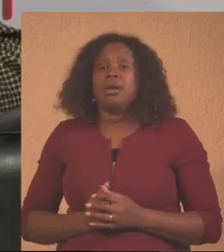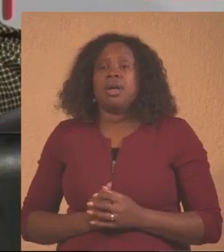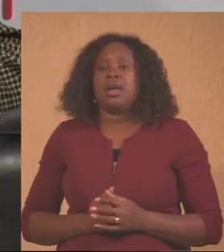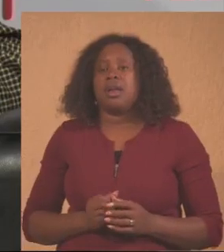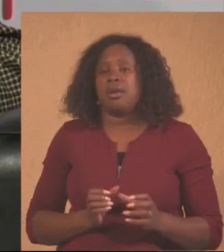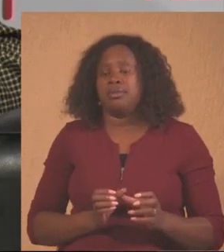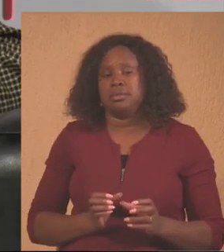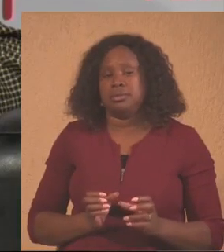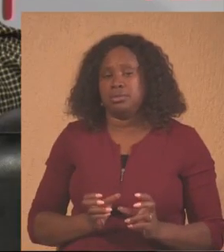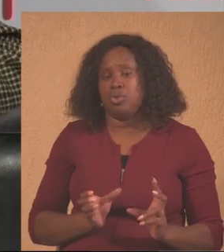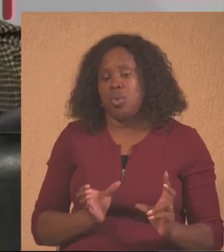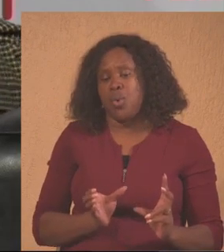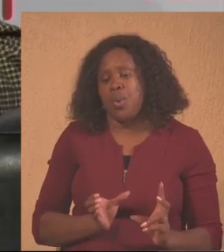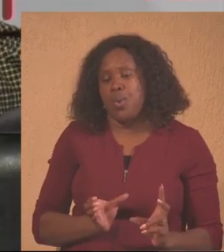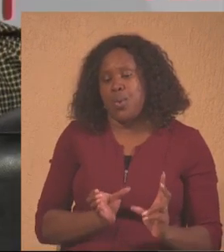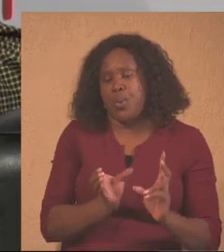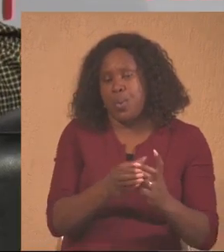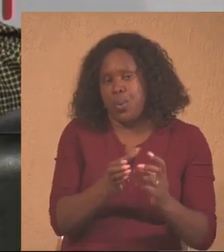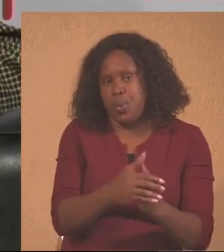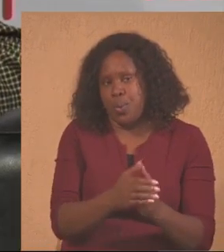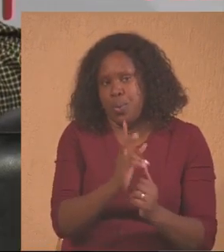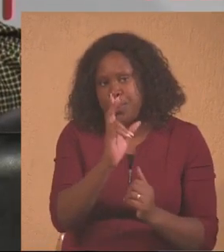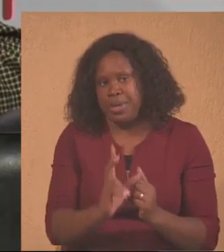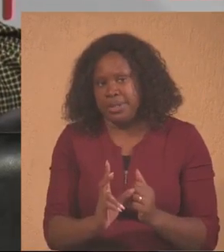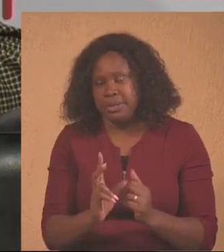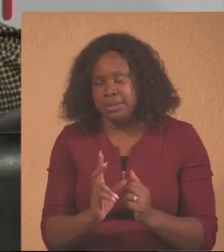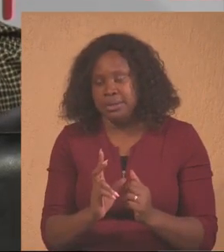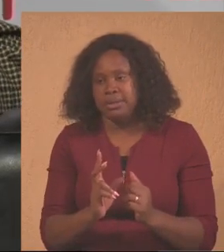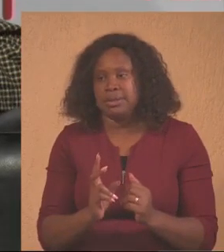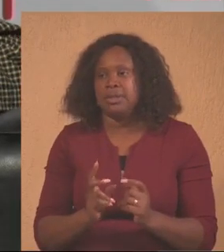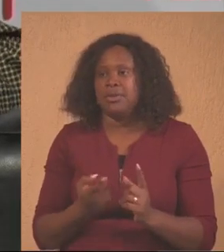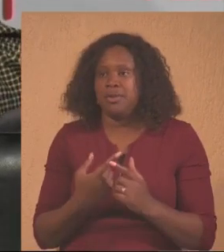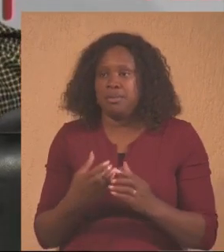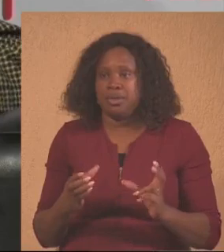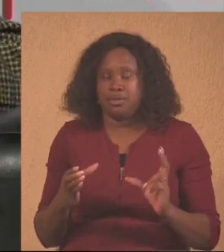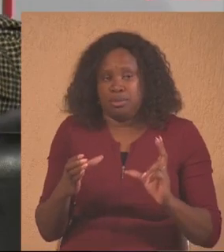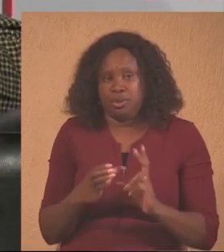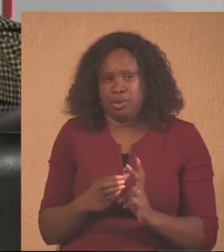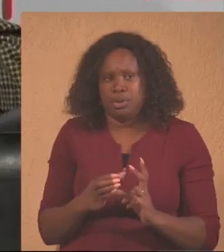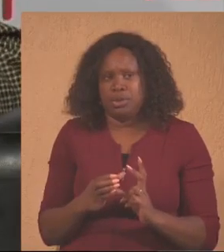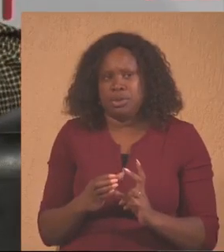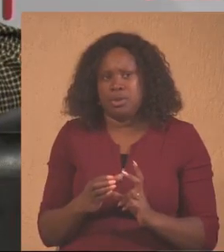quarantine this person. Take him from the community